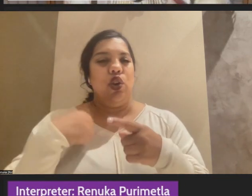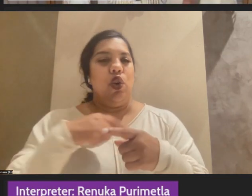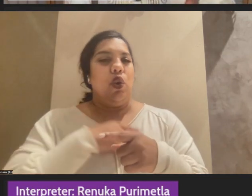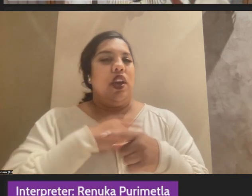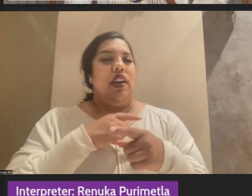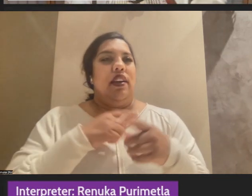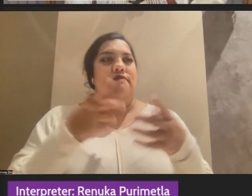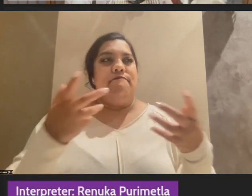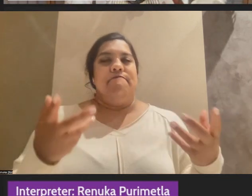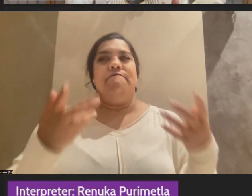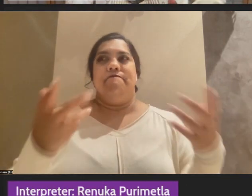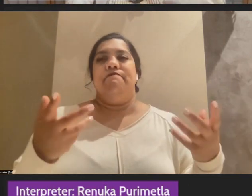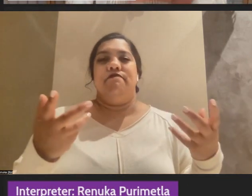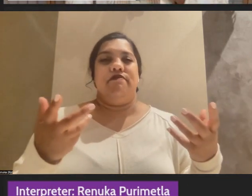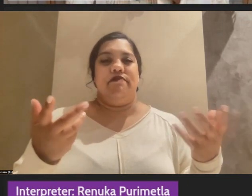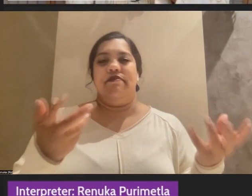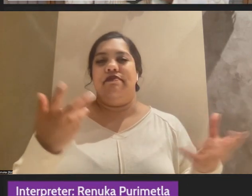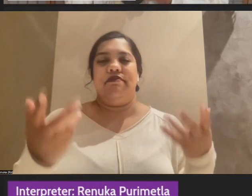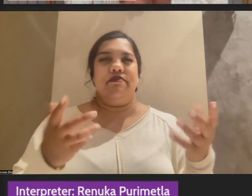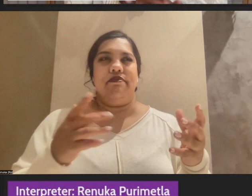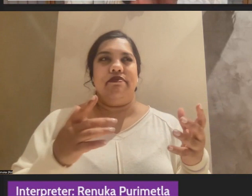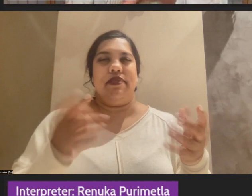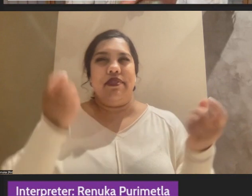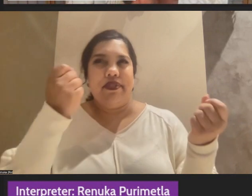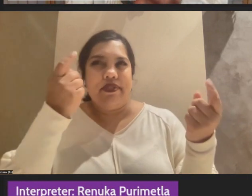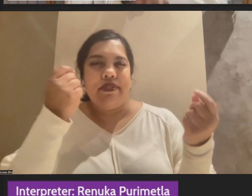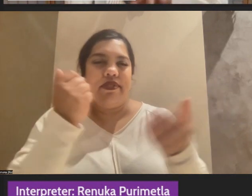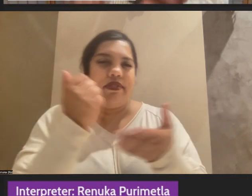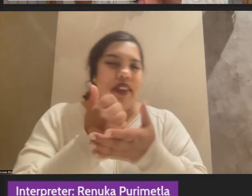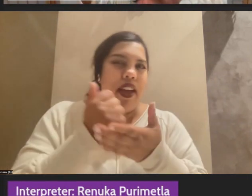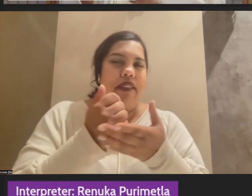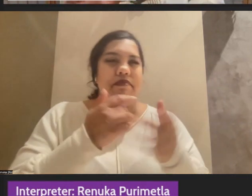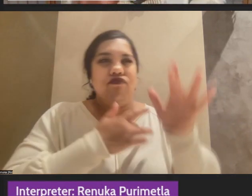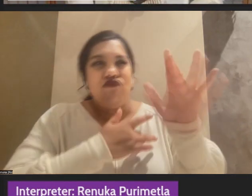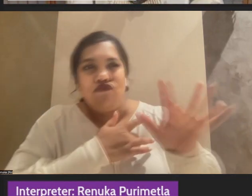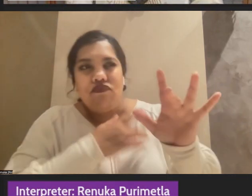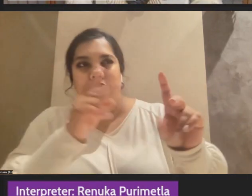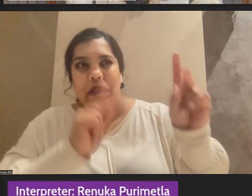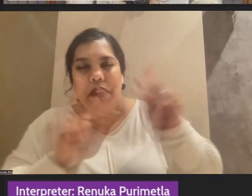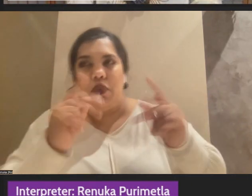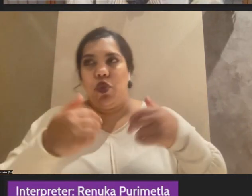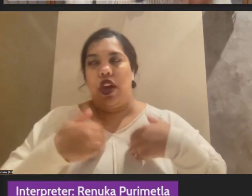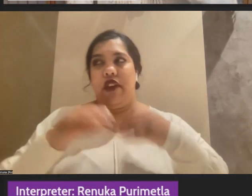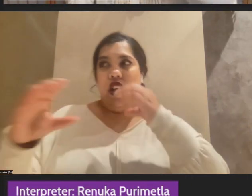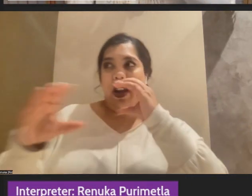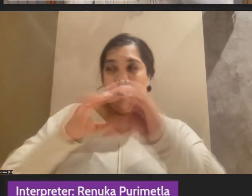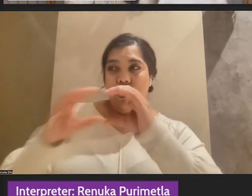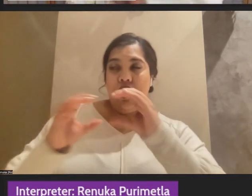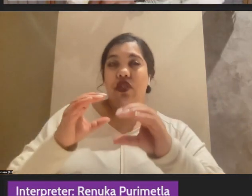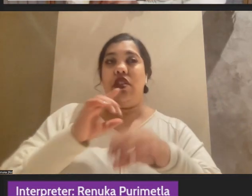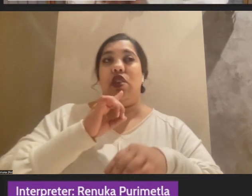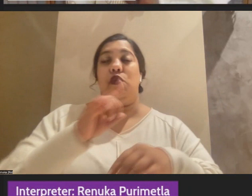of metaphysical understanding to engage in the conversations that truly heal